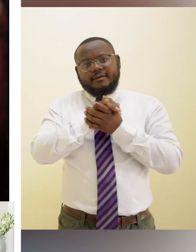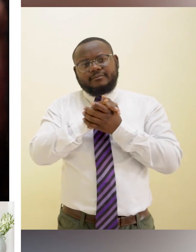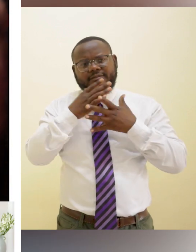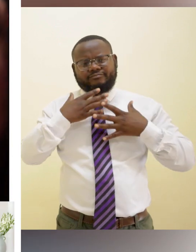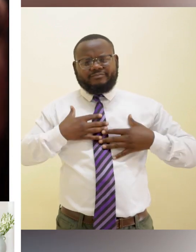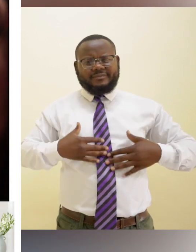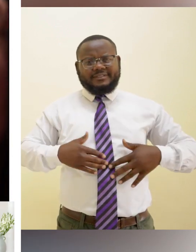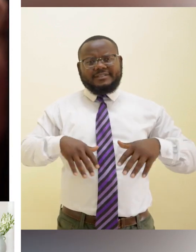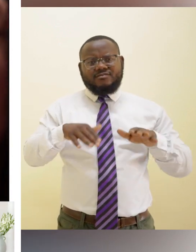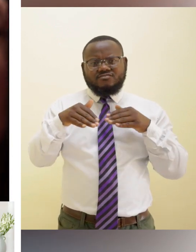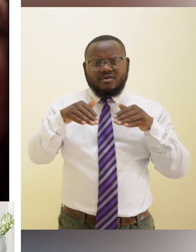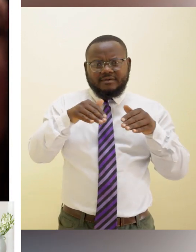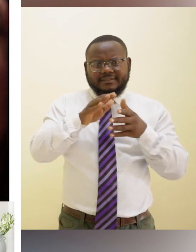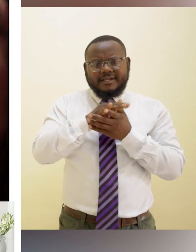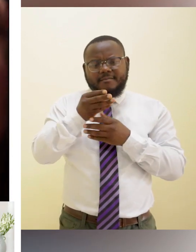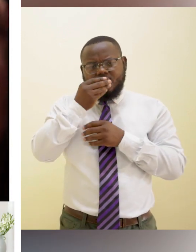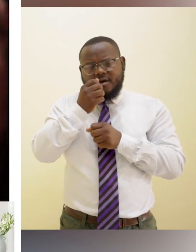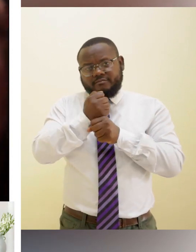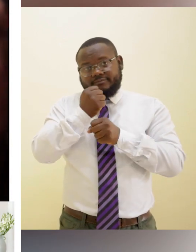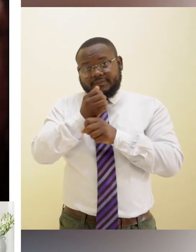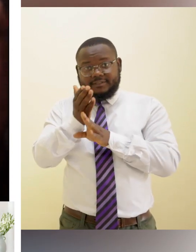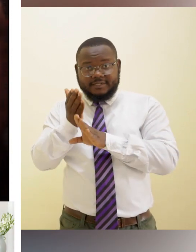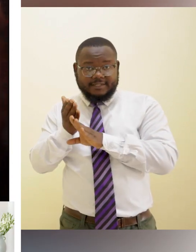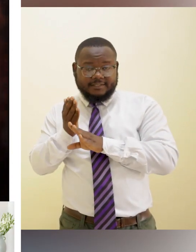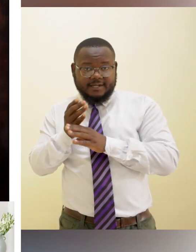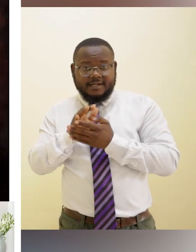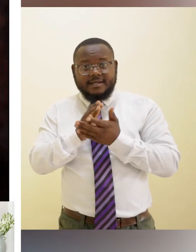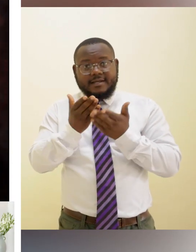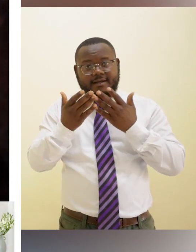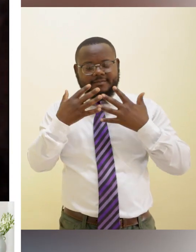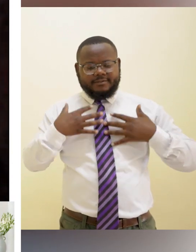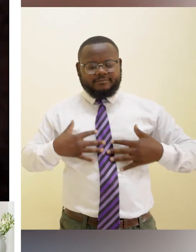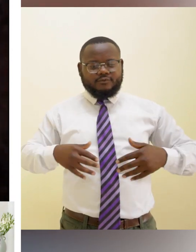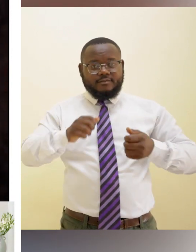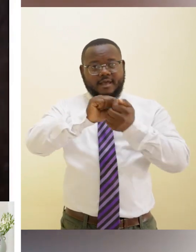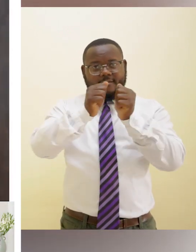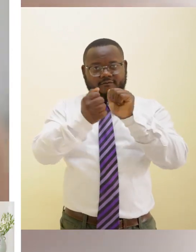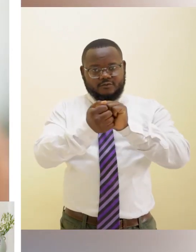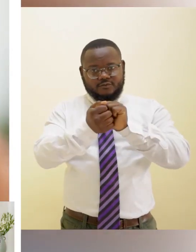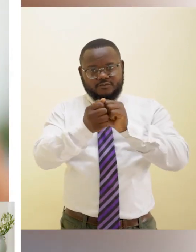immunosuppression, anticoagulant use, or anatomical challenges.